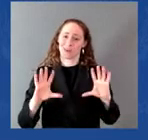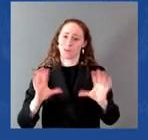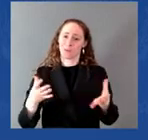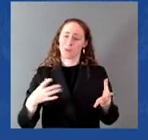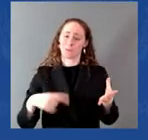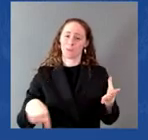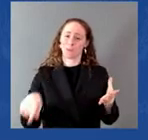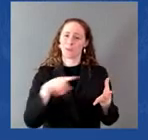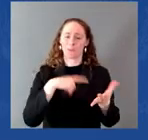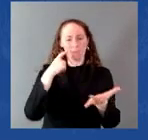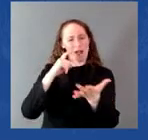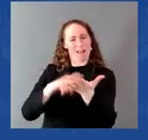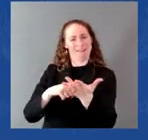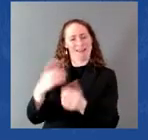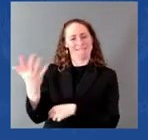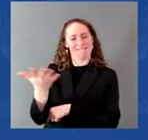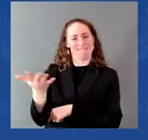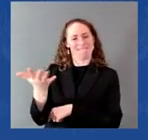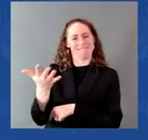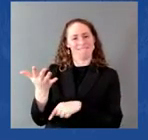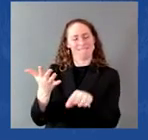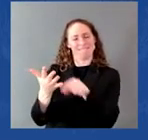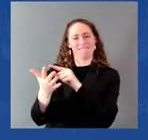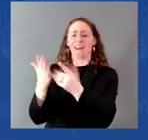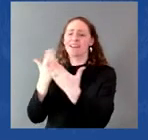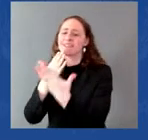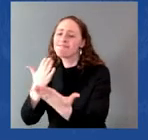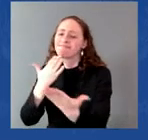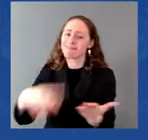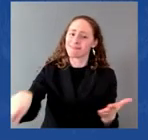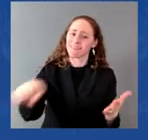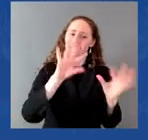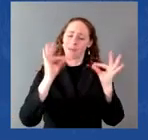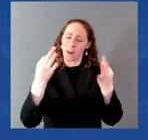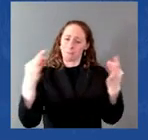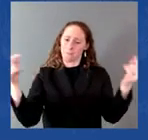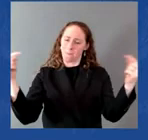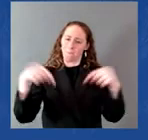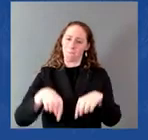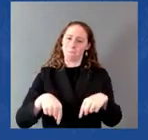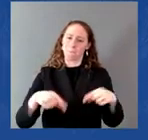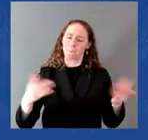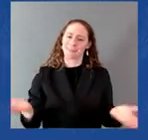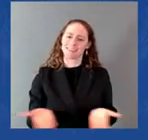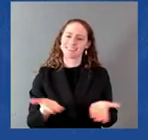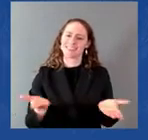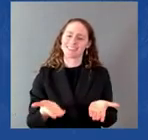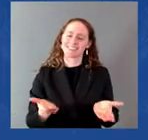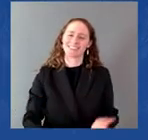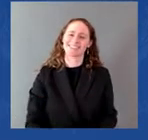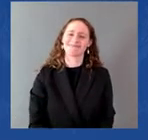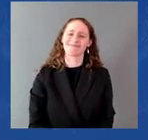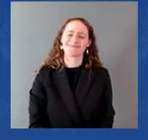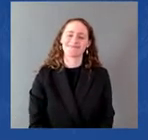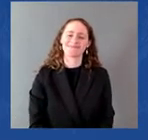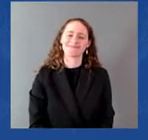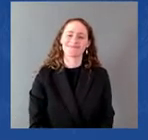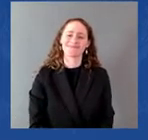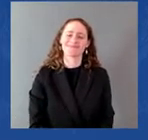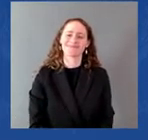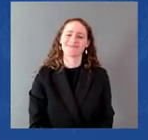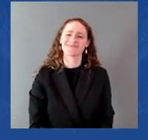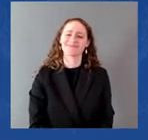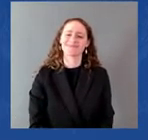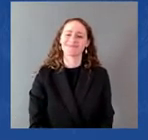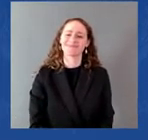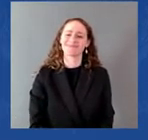group, in your own ways, you've brought people together. You've made us laugh, you made us cry, you made us sing, you made us